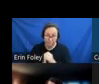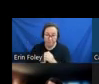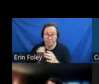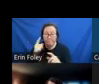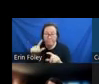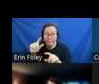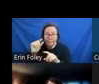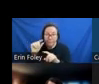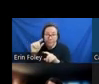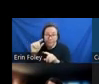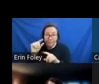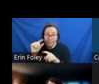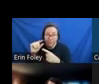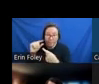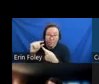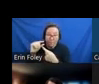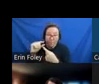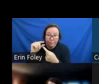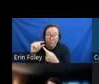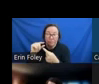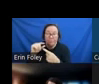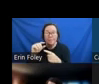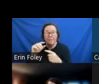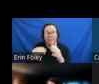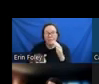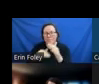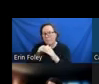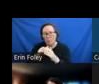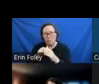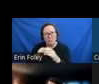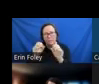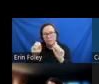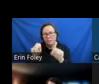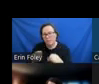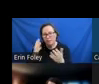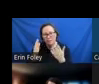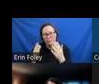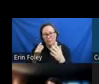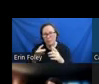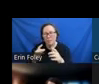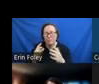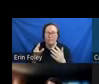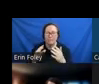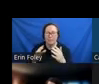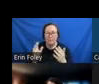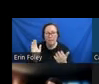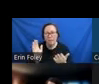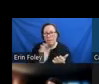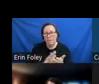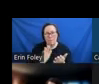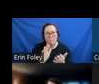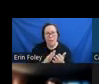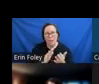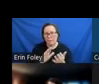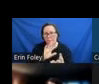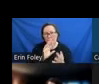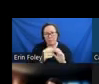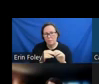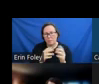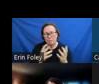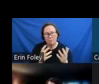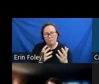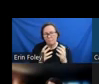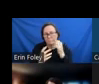end, the maximum payment is, you might say, what is a lowest maximum payment? The